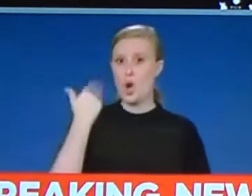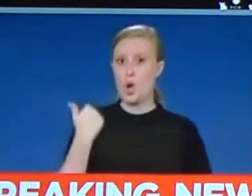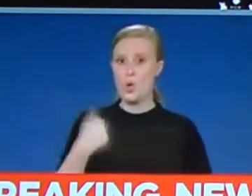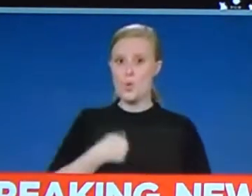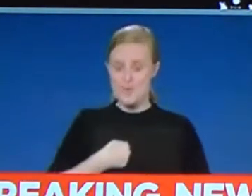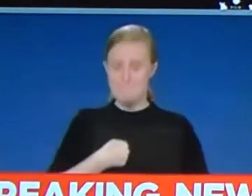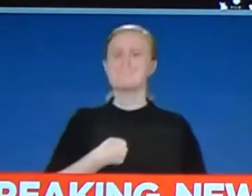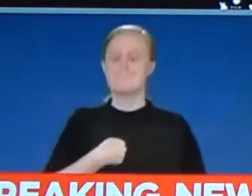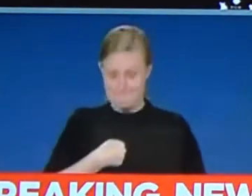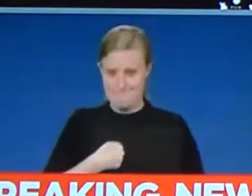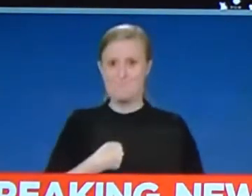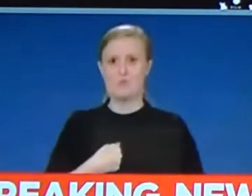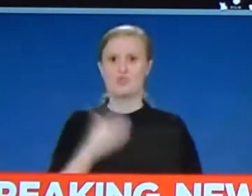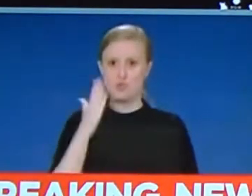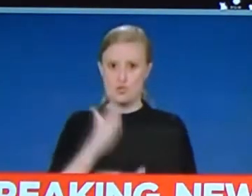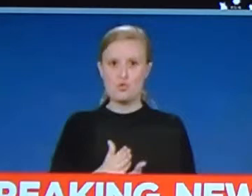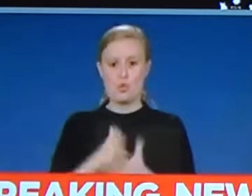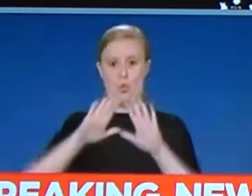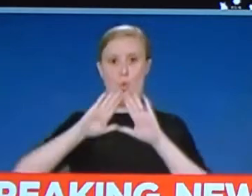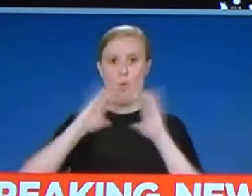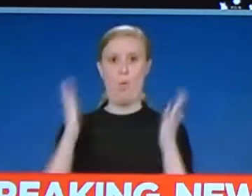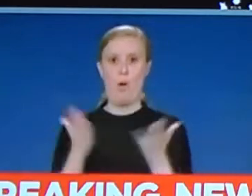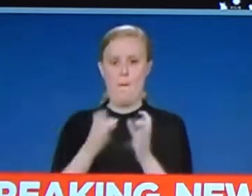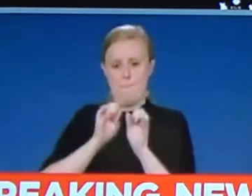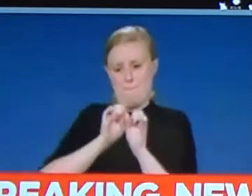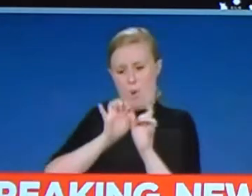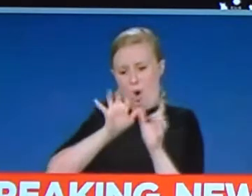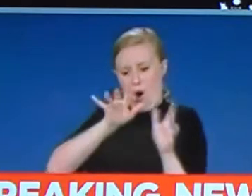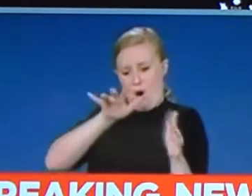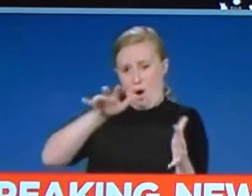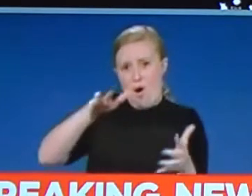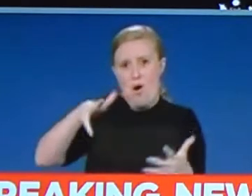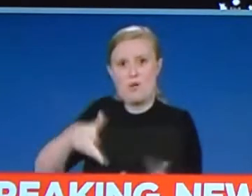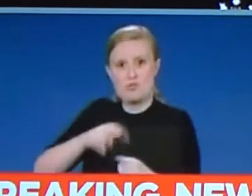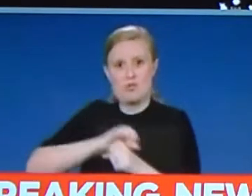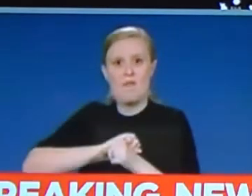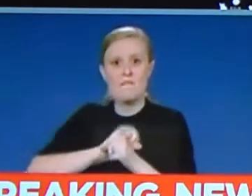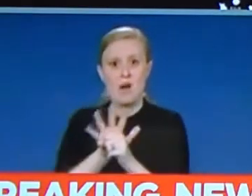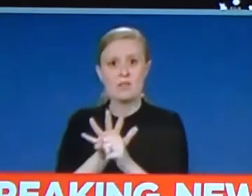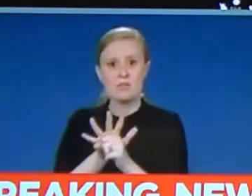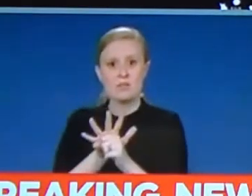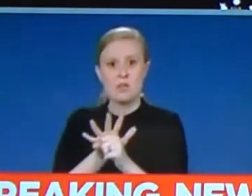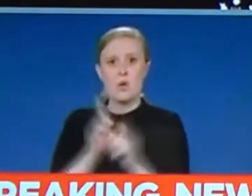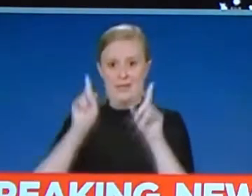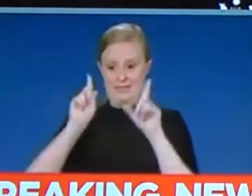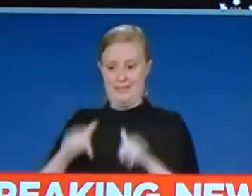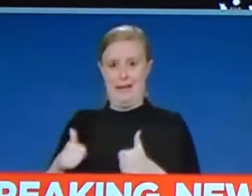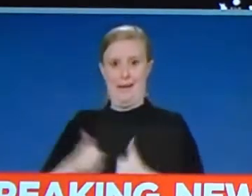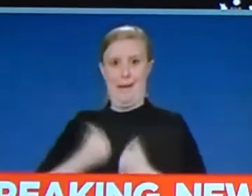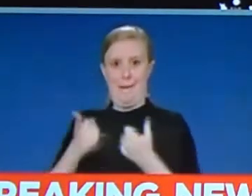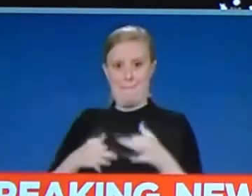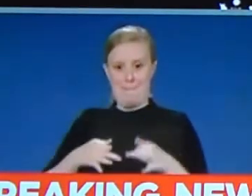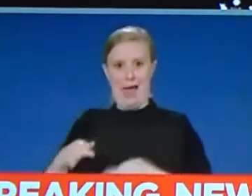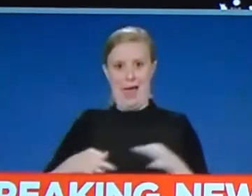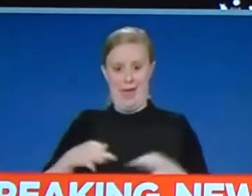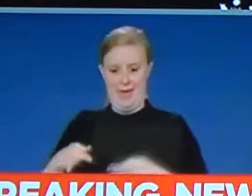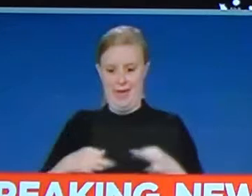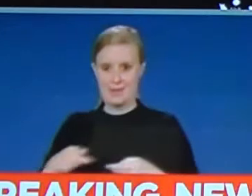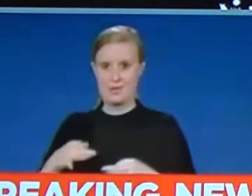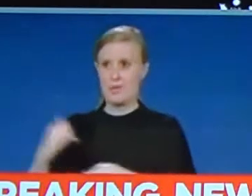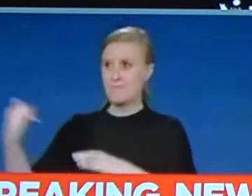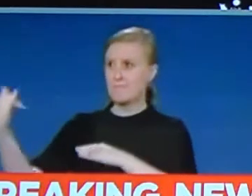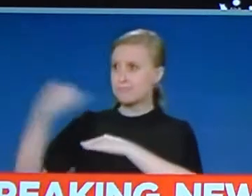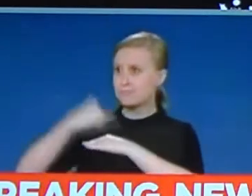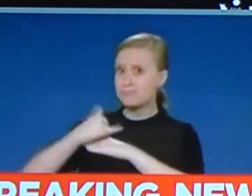pandemic, and we activated the emergency response plan on that basis. Further border closures and measures were